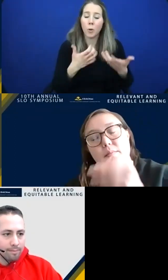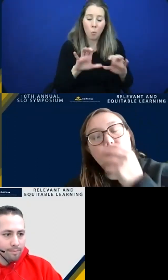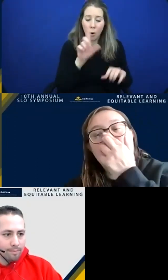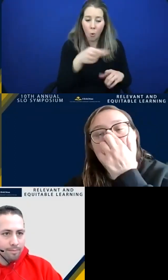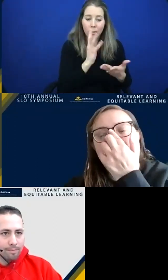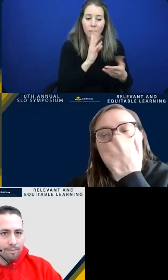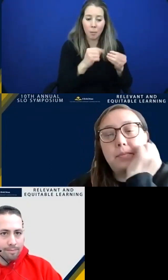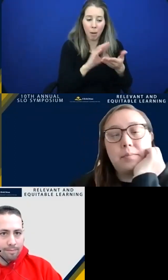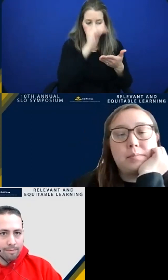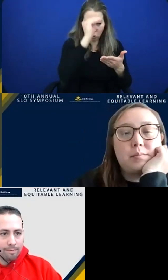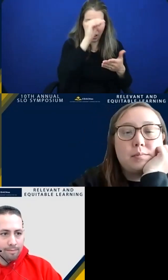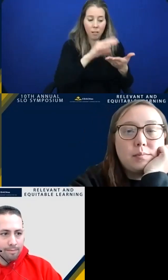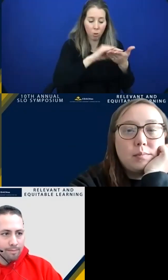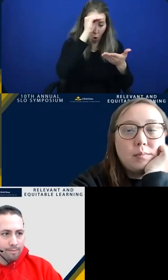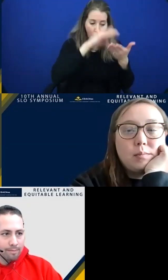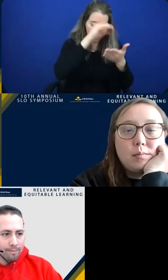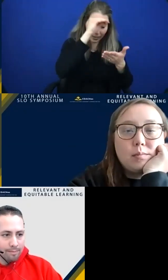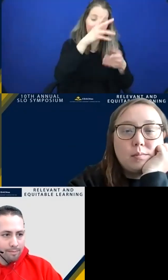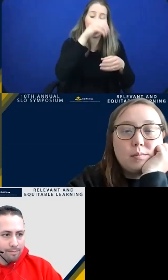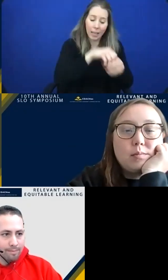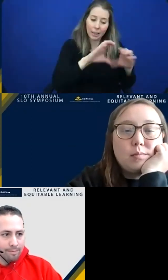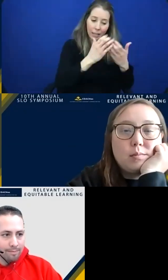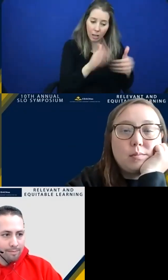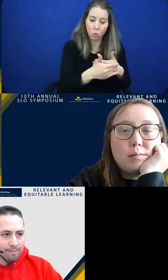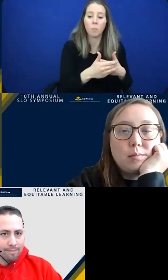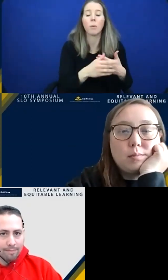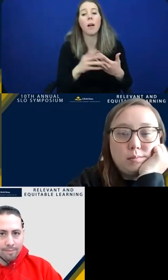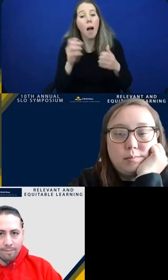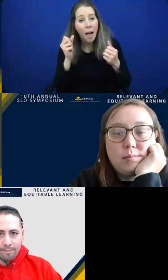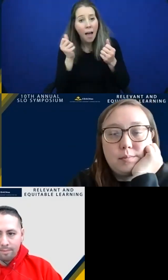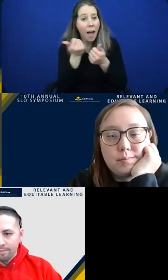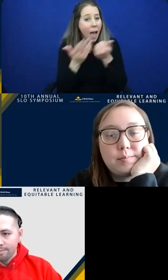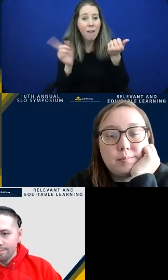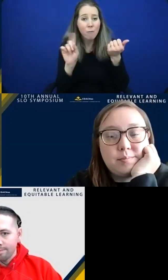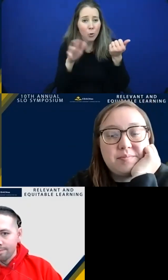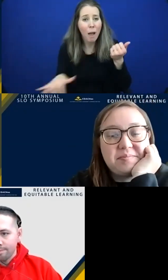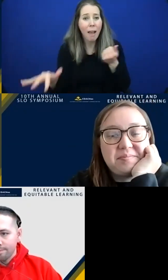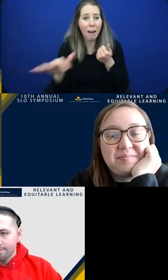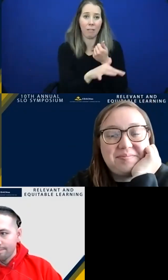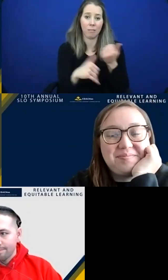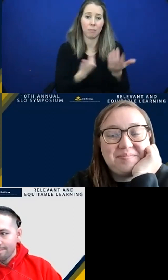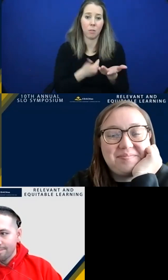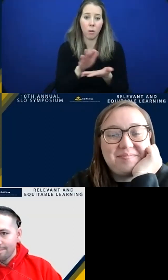and outside the classroom. We need to be talking about student learning everywhere at our institution.